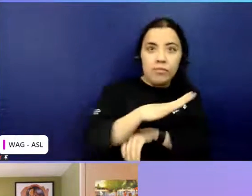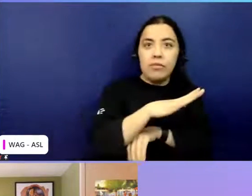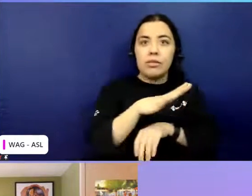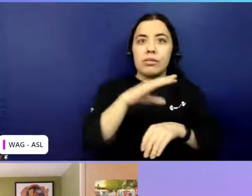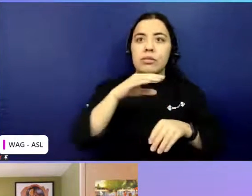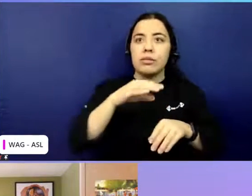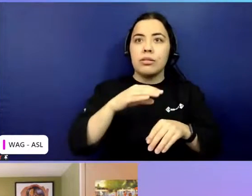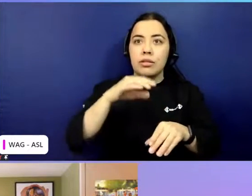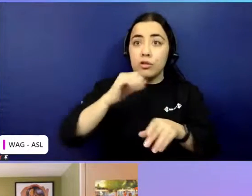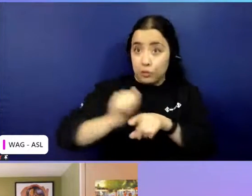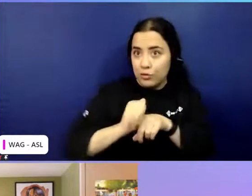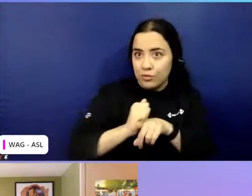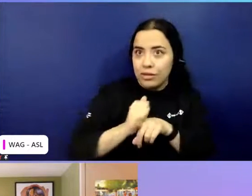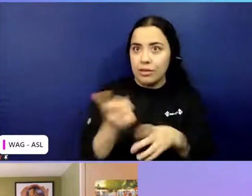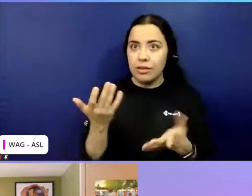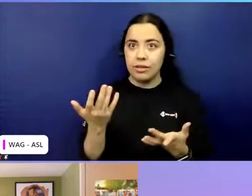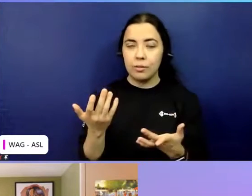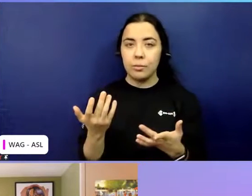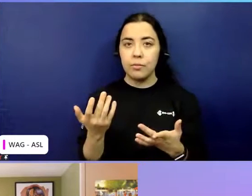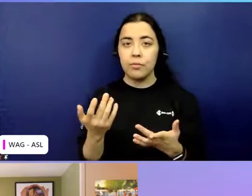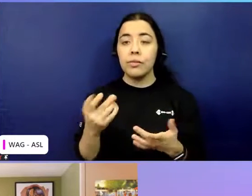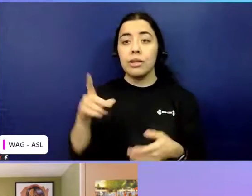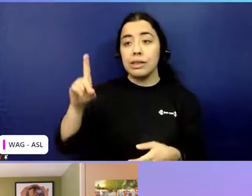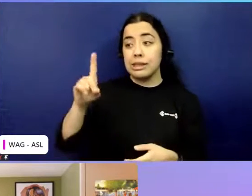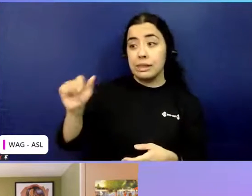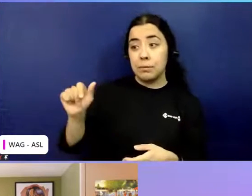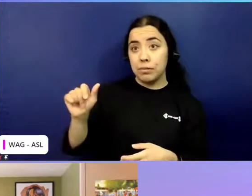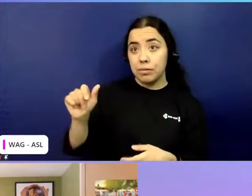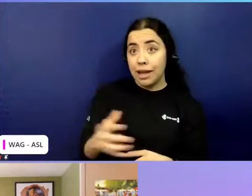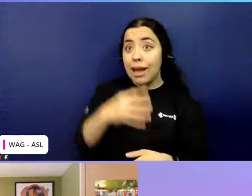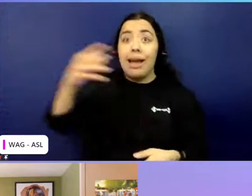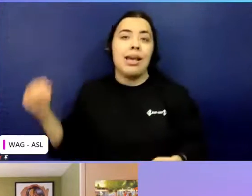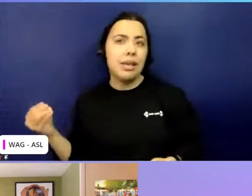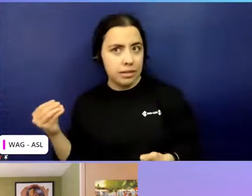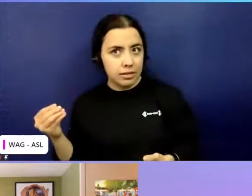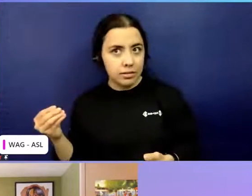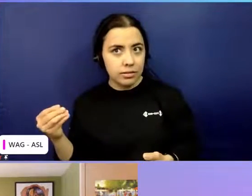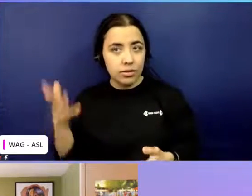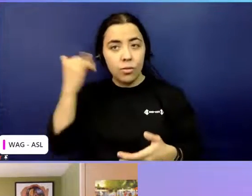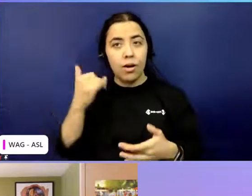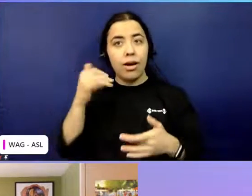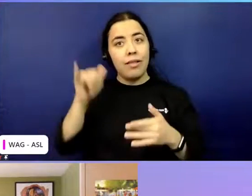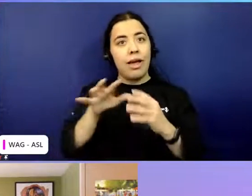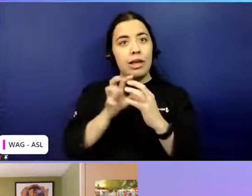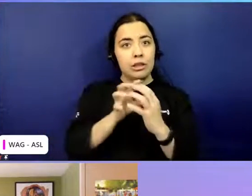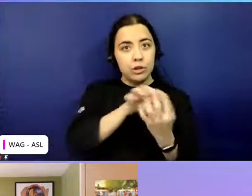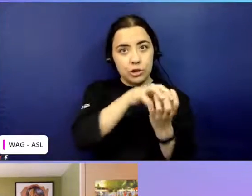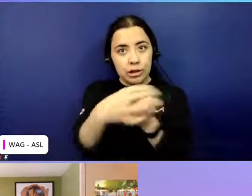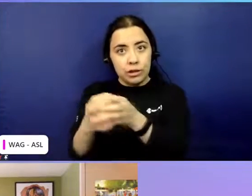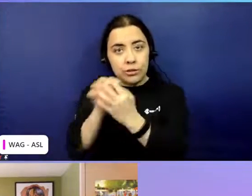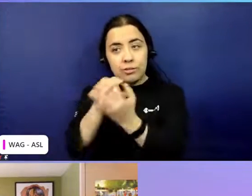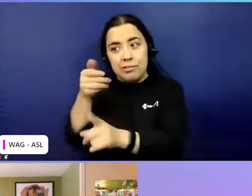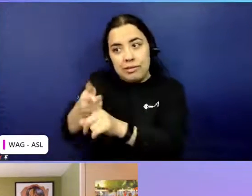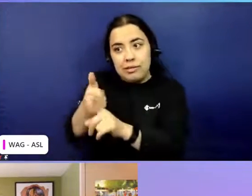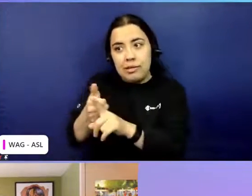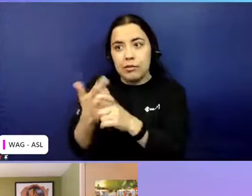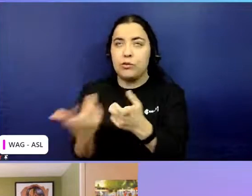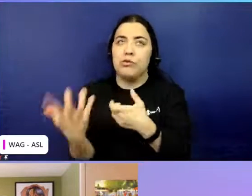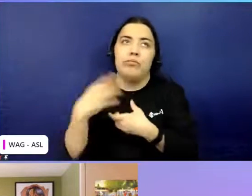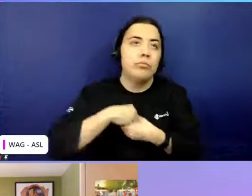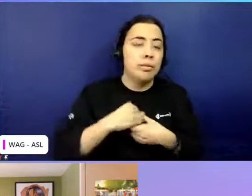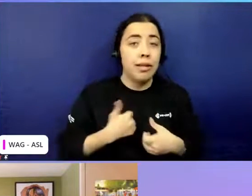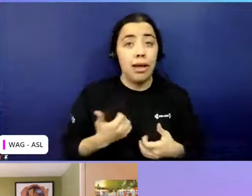in the training, I reference it as disabled because intersectionality plays a huge, huge part on the